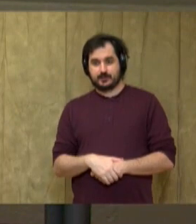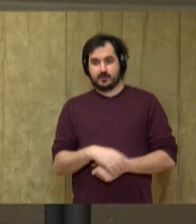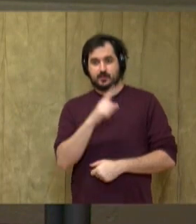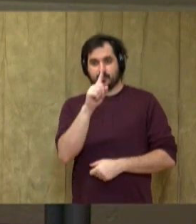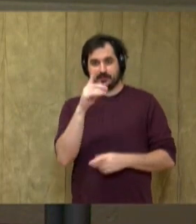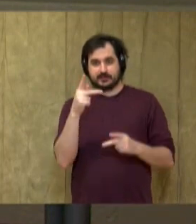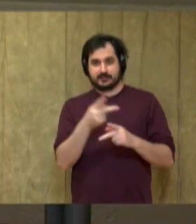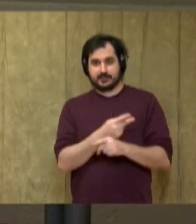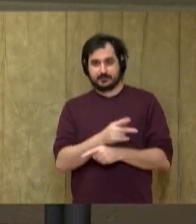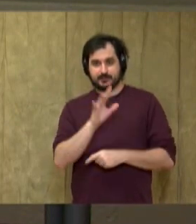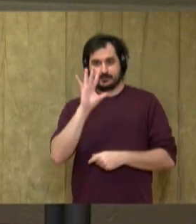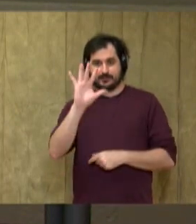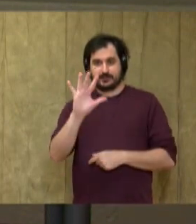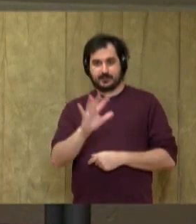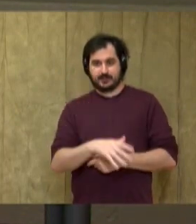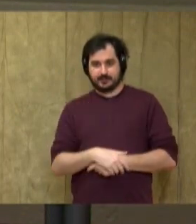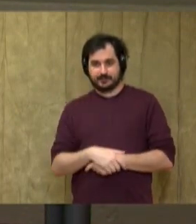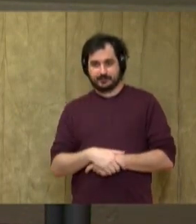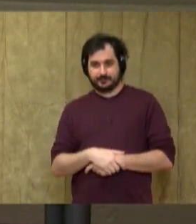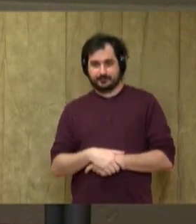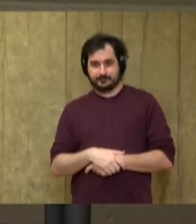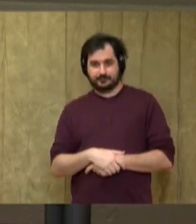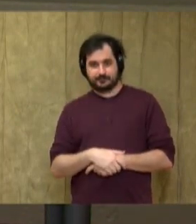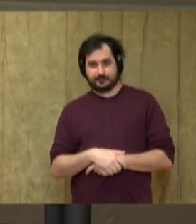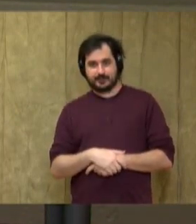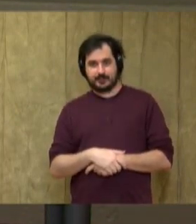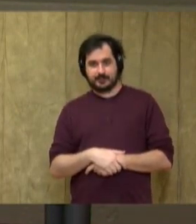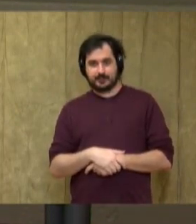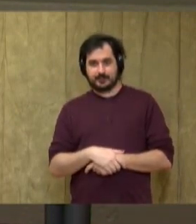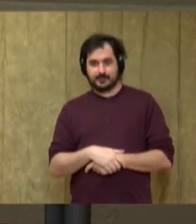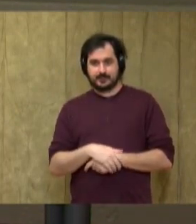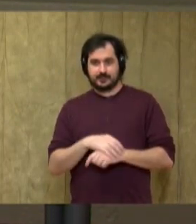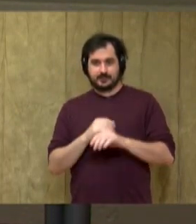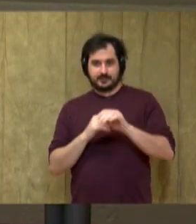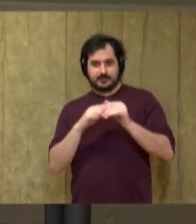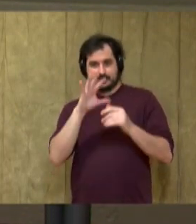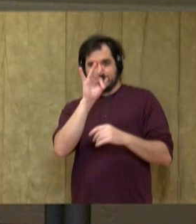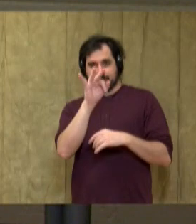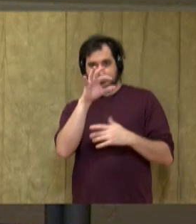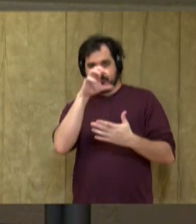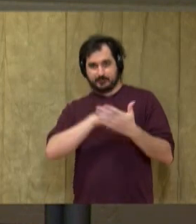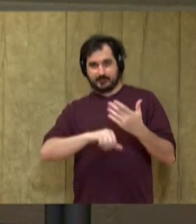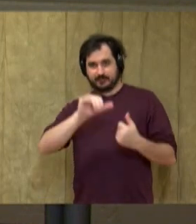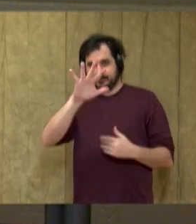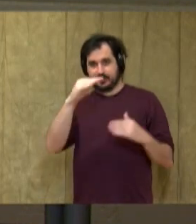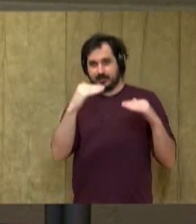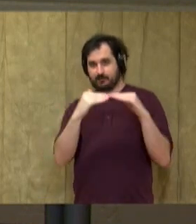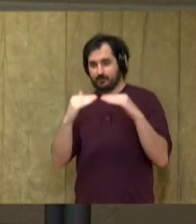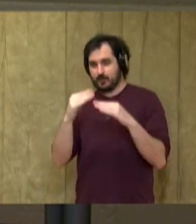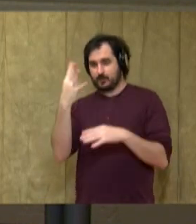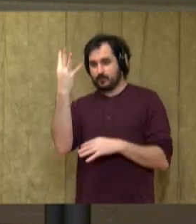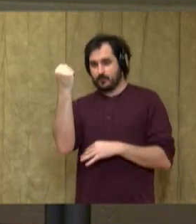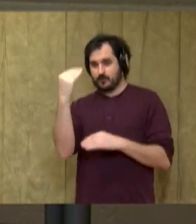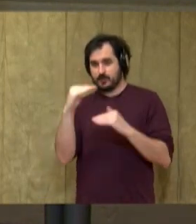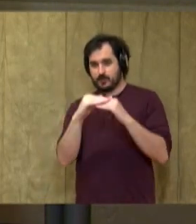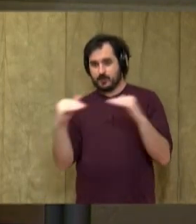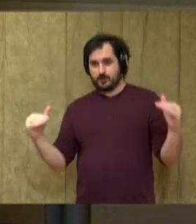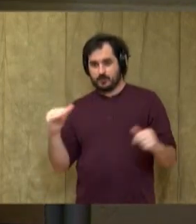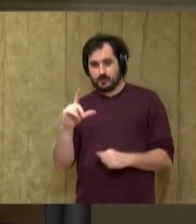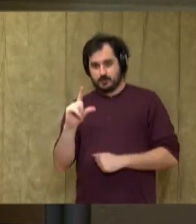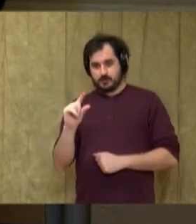is 5. And then you have 19 minus 5 equals 14 over 20.